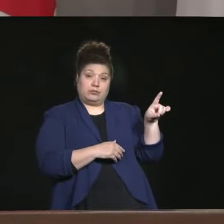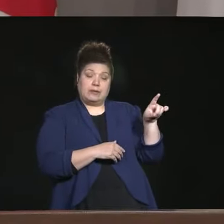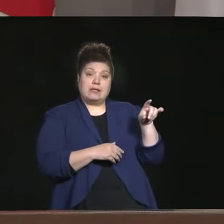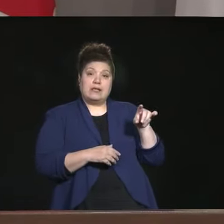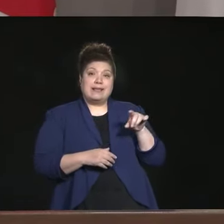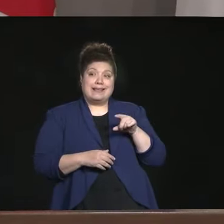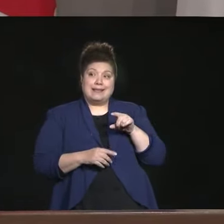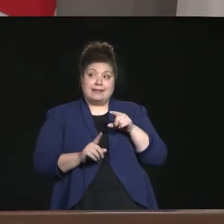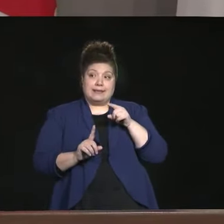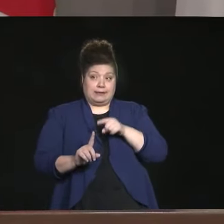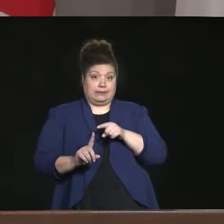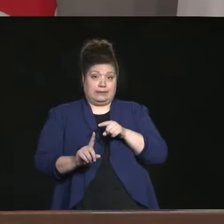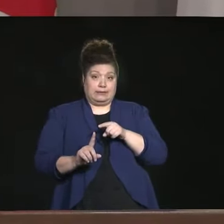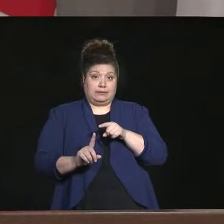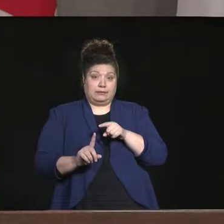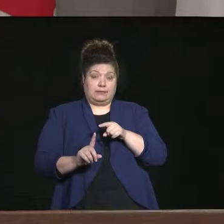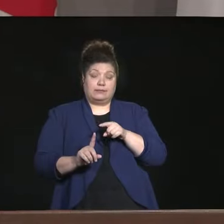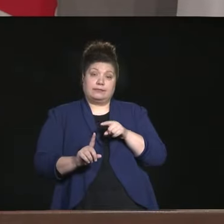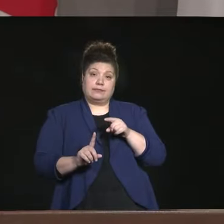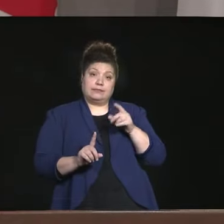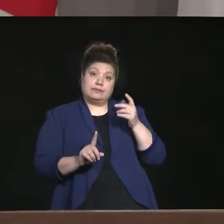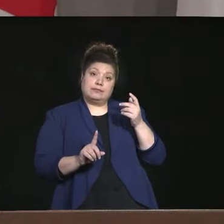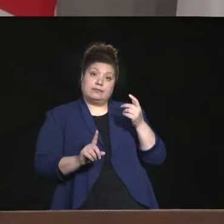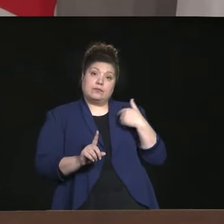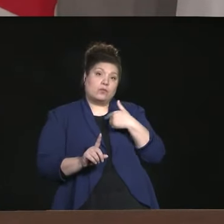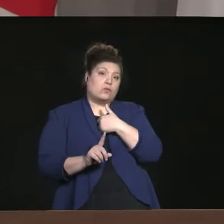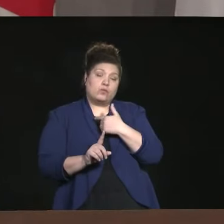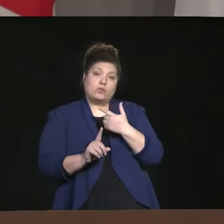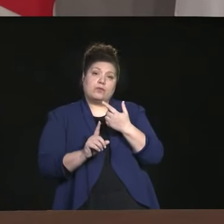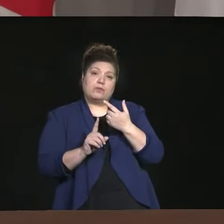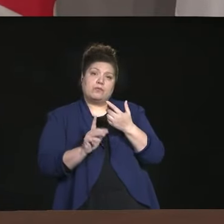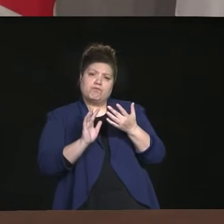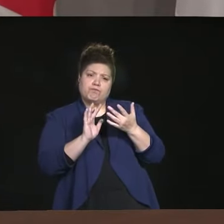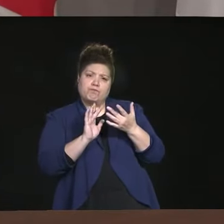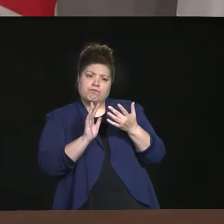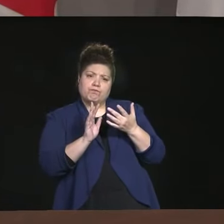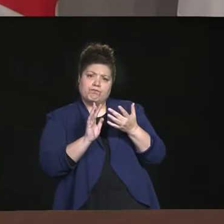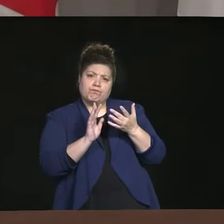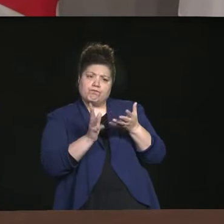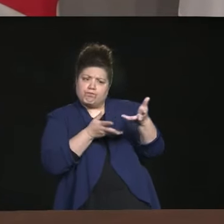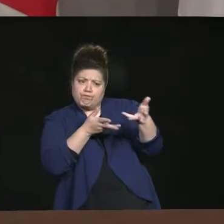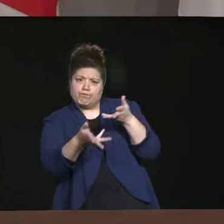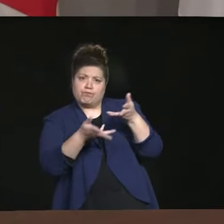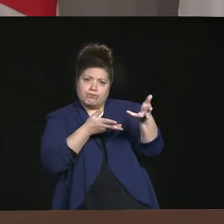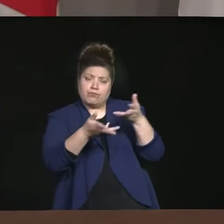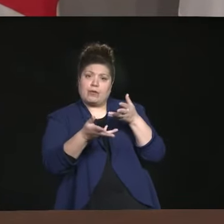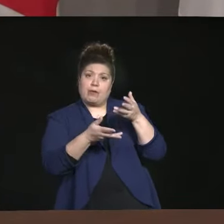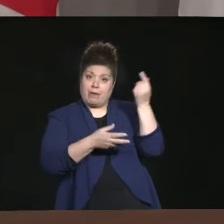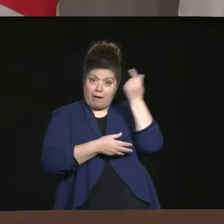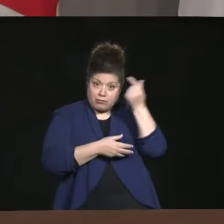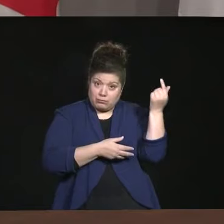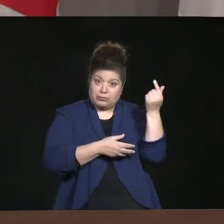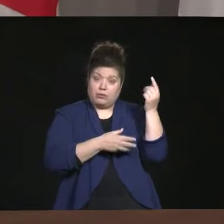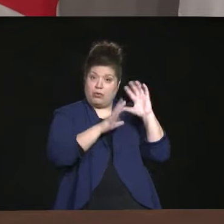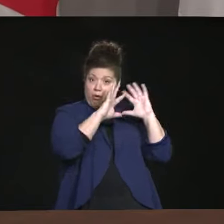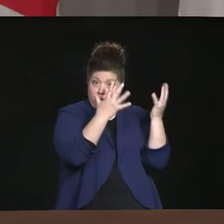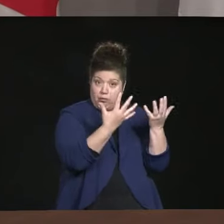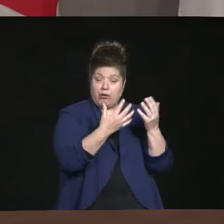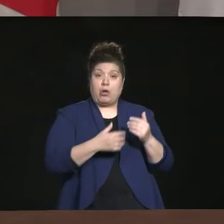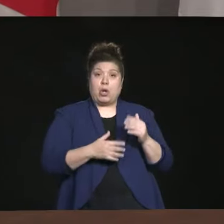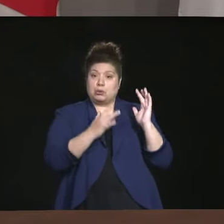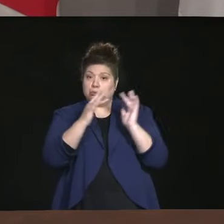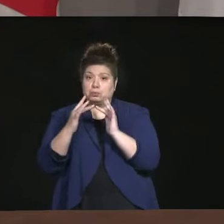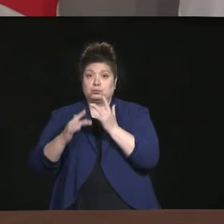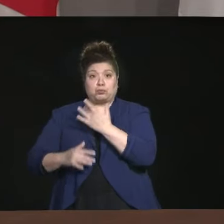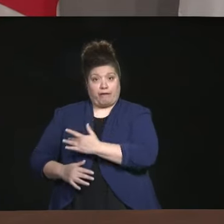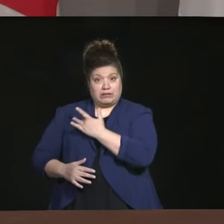gouvernement collaborating with et en partenariat avec les entire provinces, les territoires government et and in l'industrie partnership with pour nous provinces and territories procurer les and biens